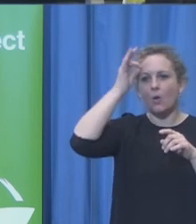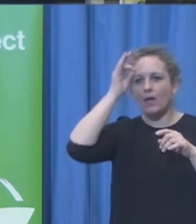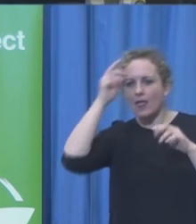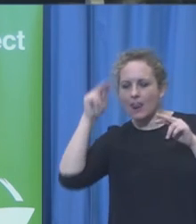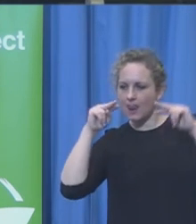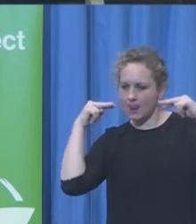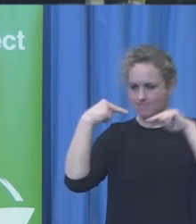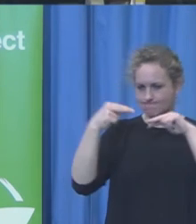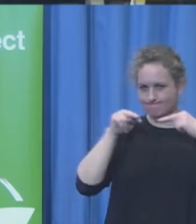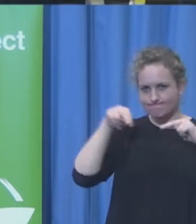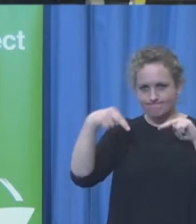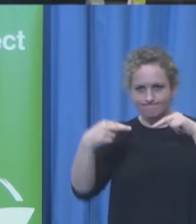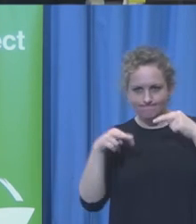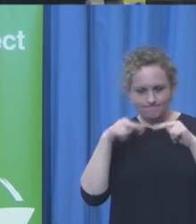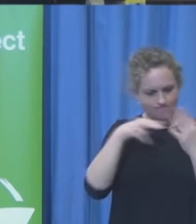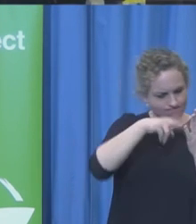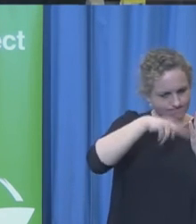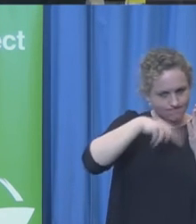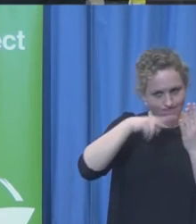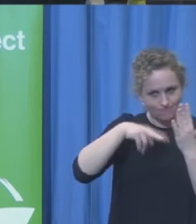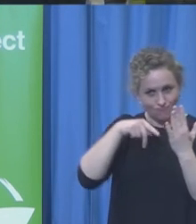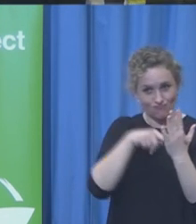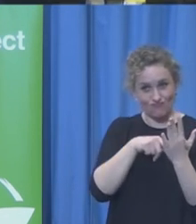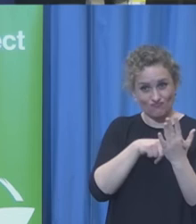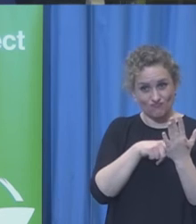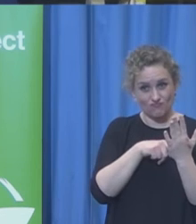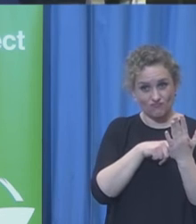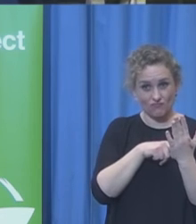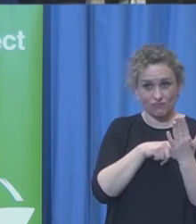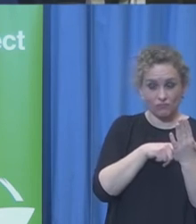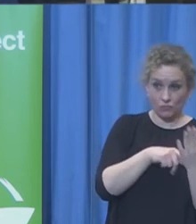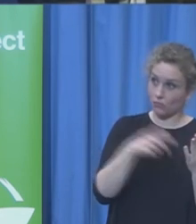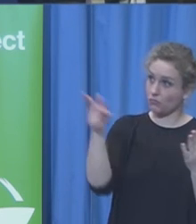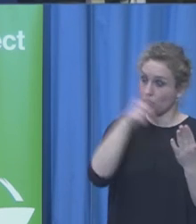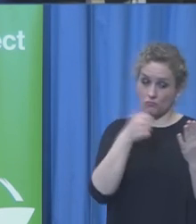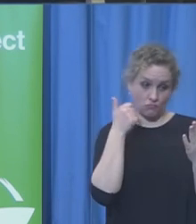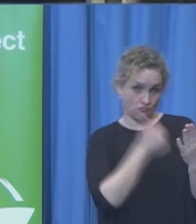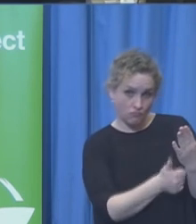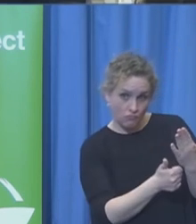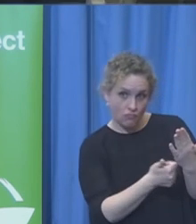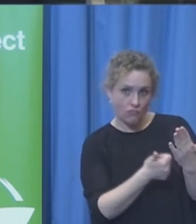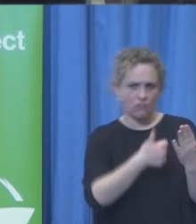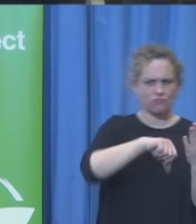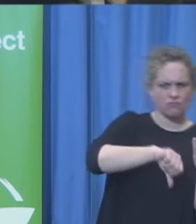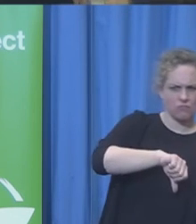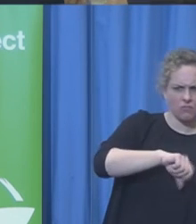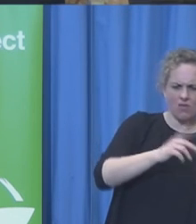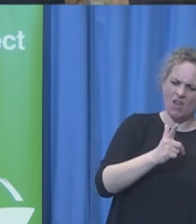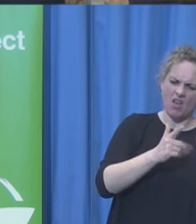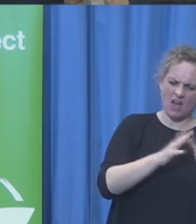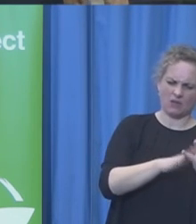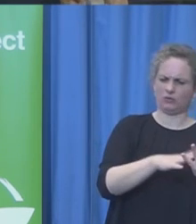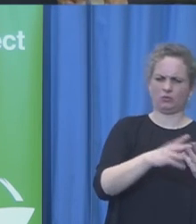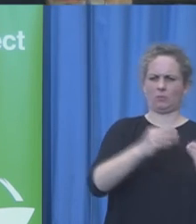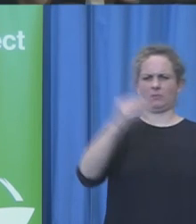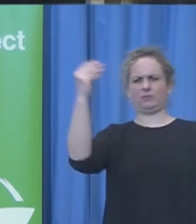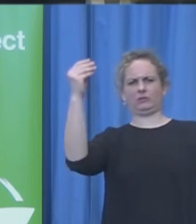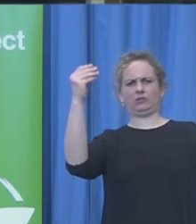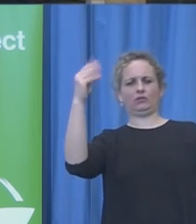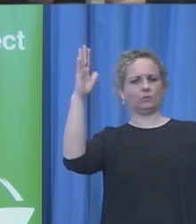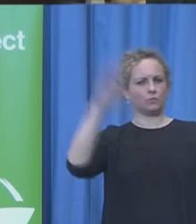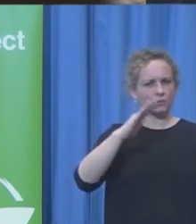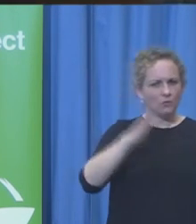proposal. We like it, we don't like it, we want more, we want less. That is what will happen. Then the European Parliament